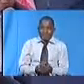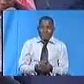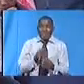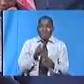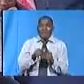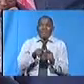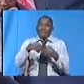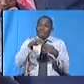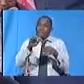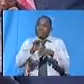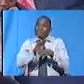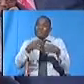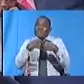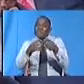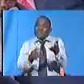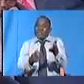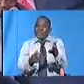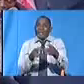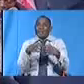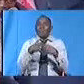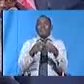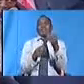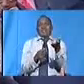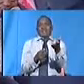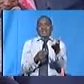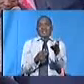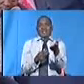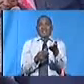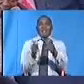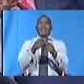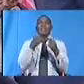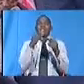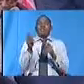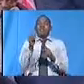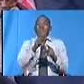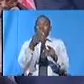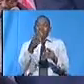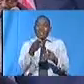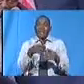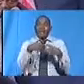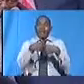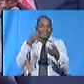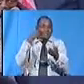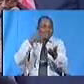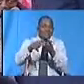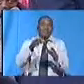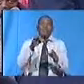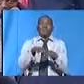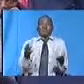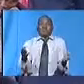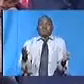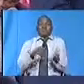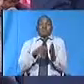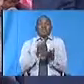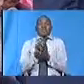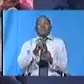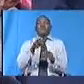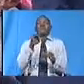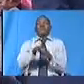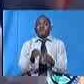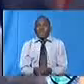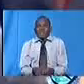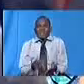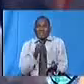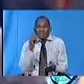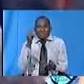knob. It will tell you that this number of people were verified to vote, and therefore that is the number that voted. Does it not make